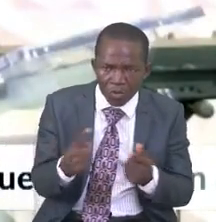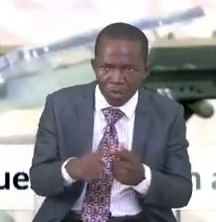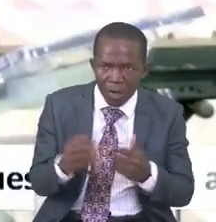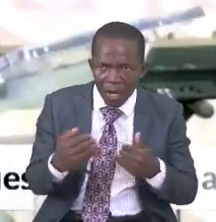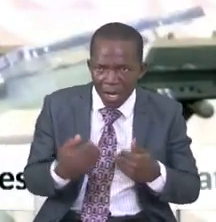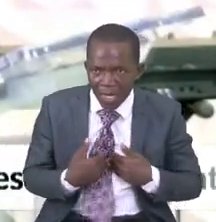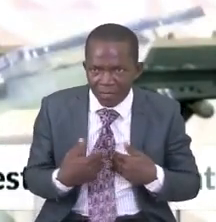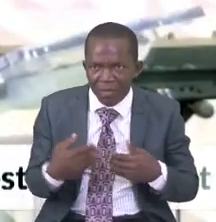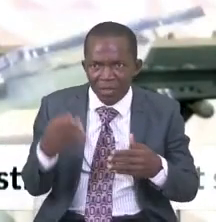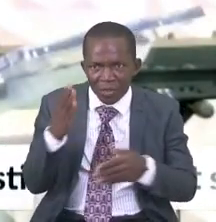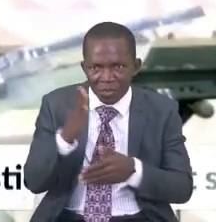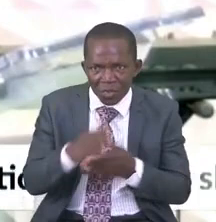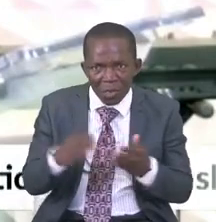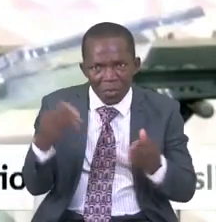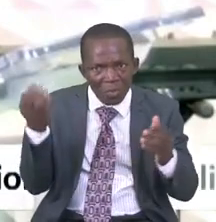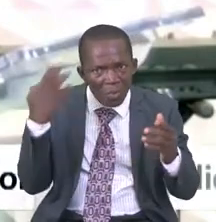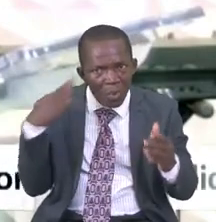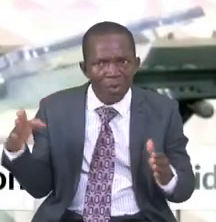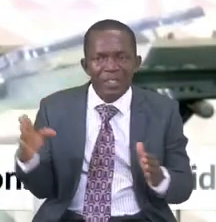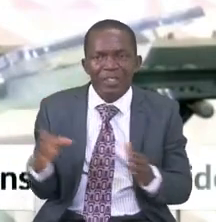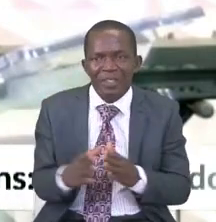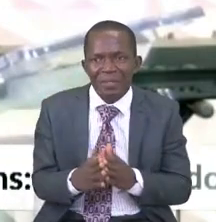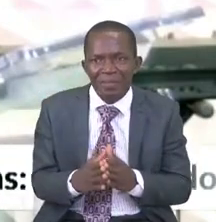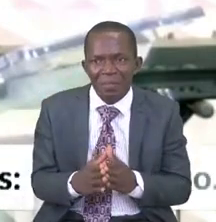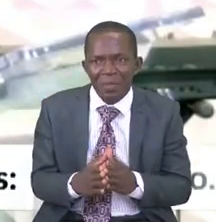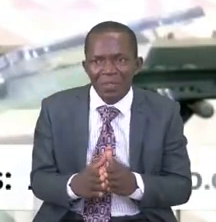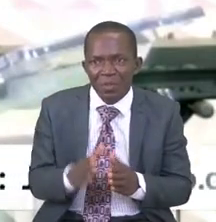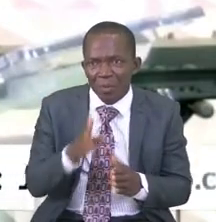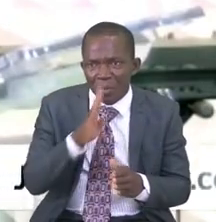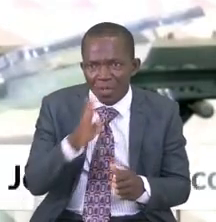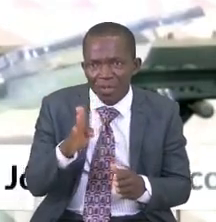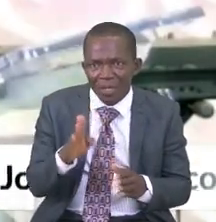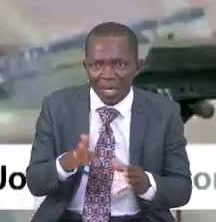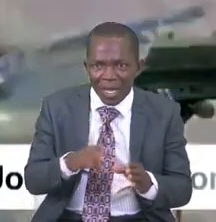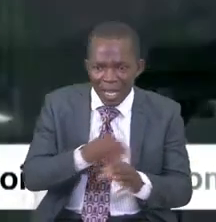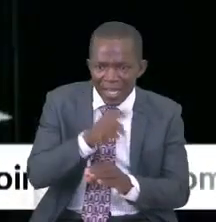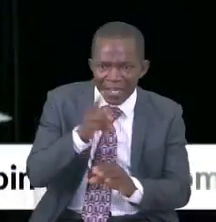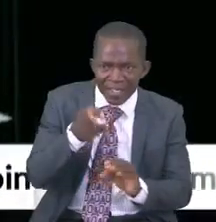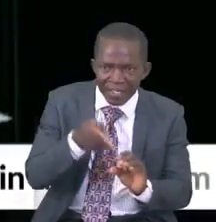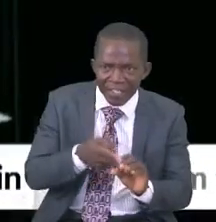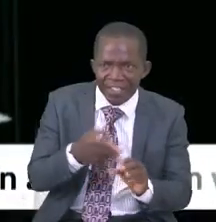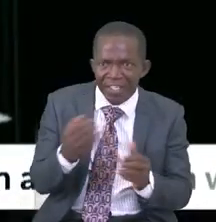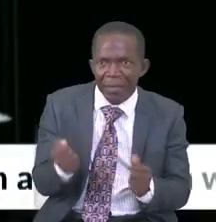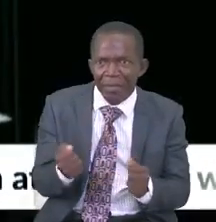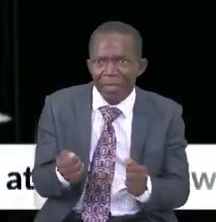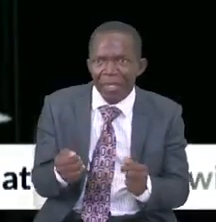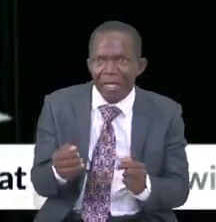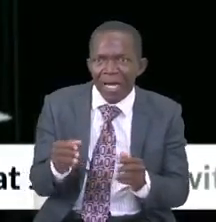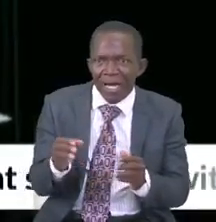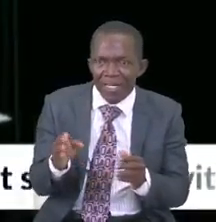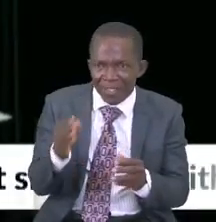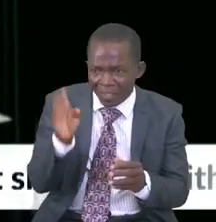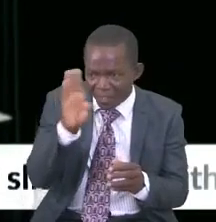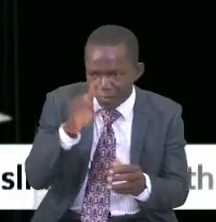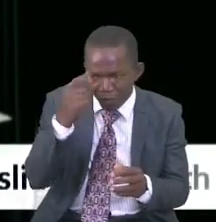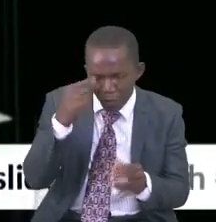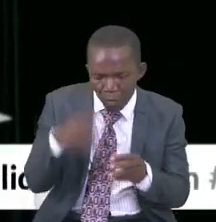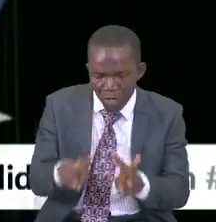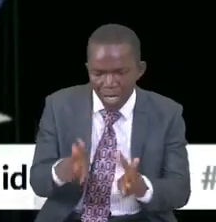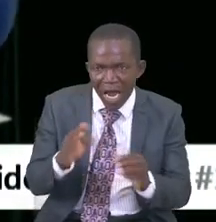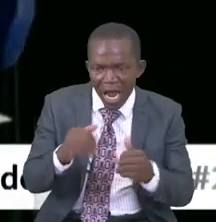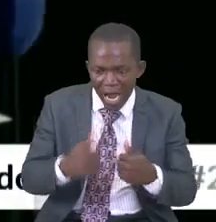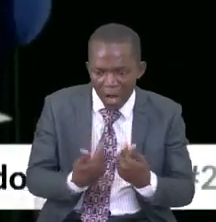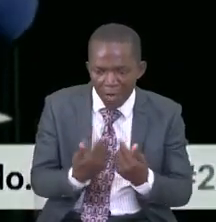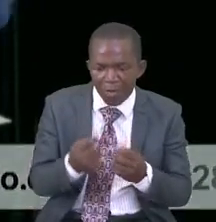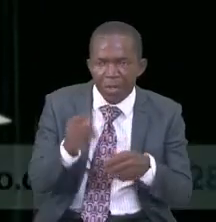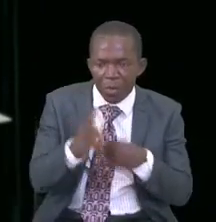Where's noise the loudest? That's where they want to be. You think about how the world attracts them. There's a bazaar.